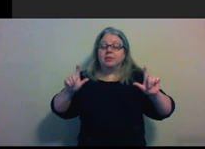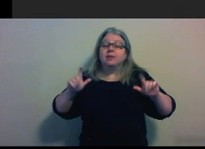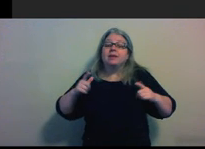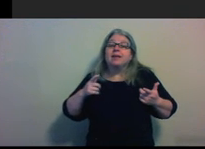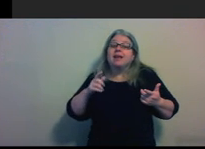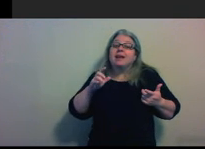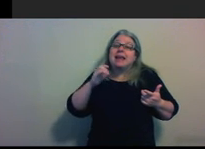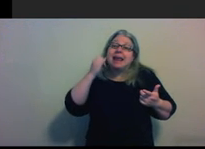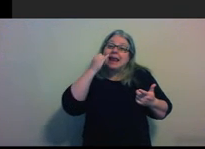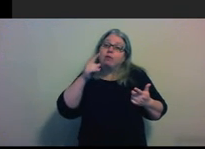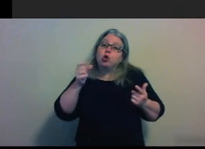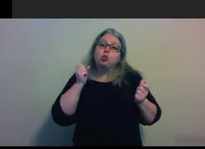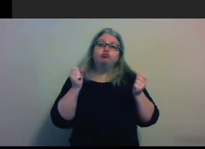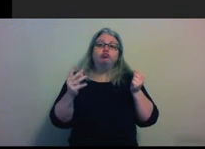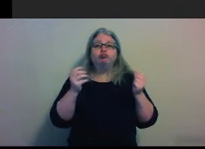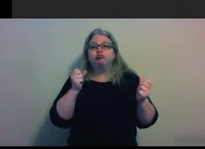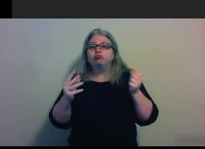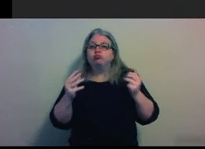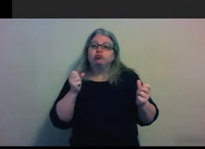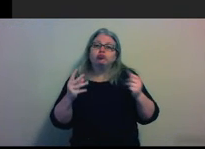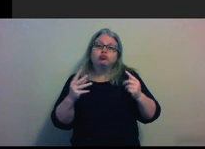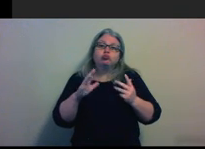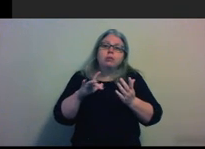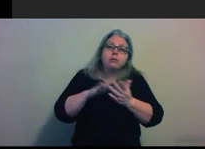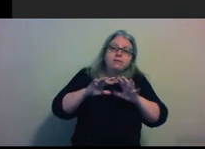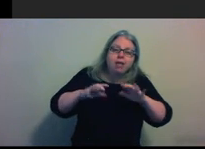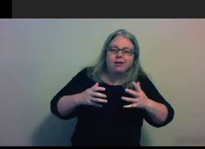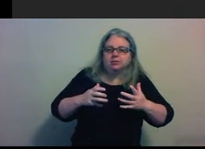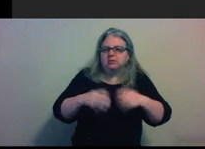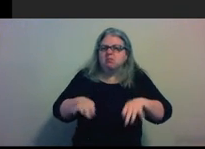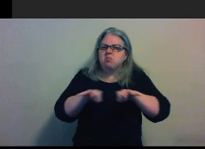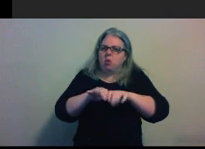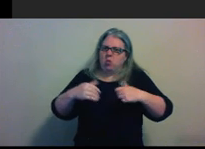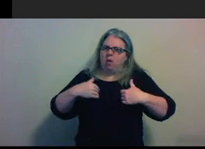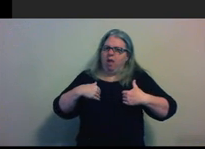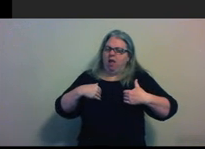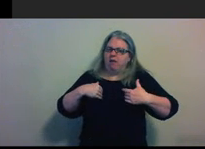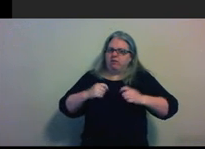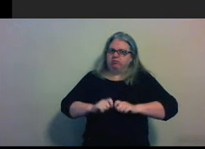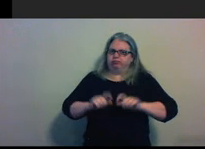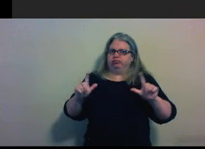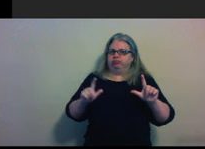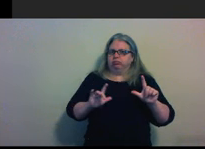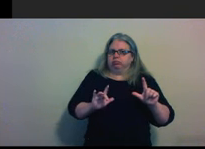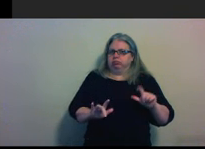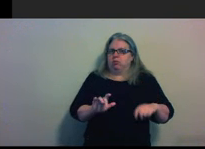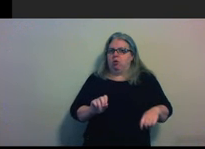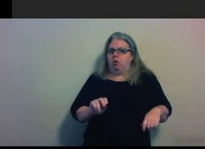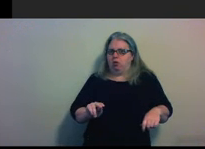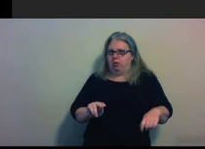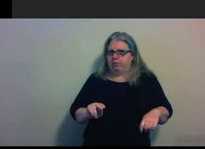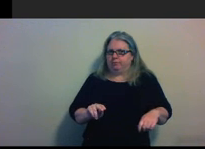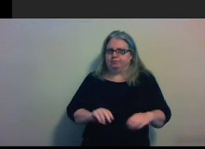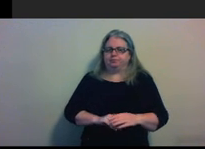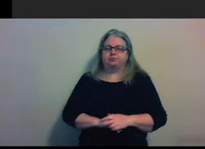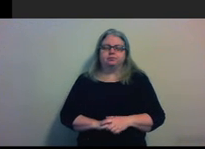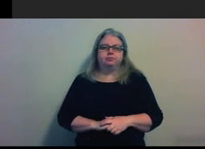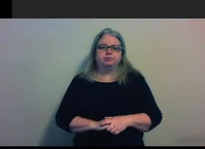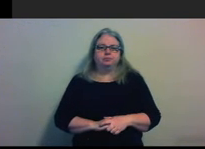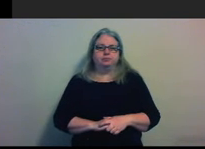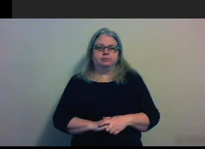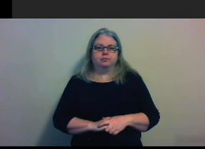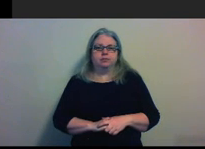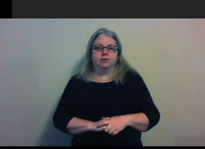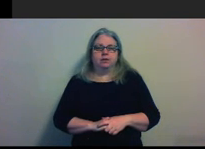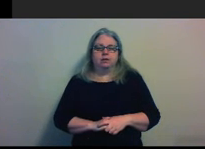This is great when you are talking in the middle of a session, whether it's to answer a question in whole group or if you are participating in